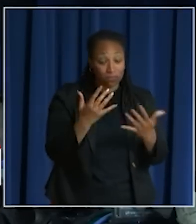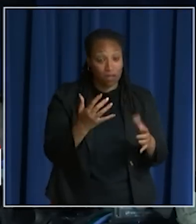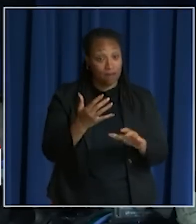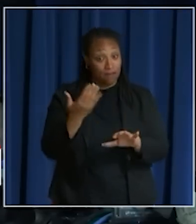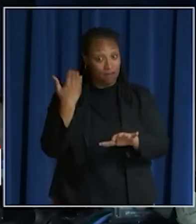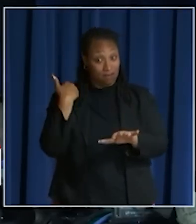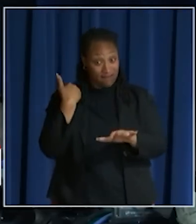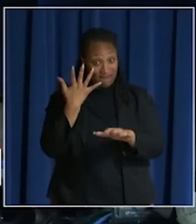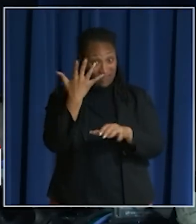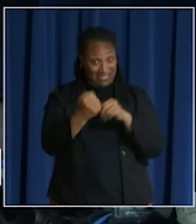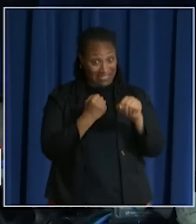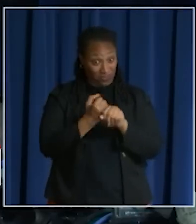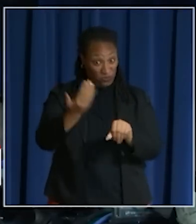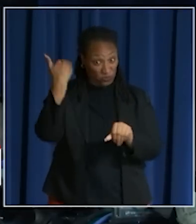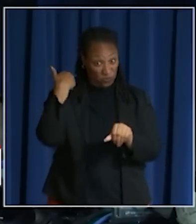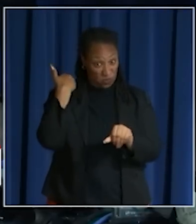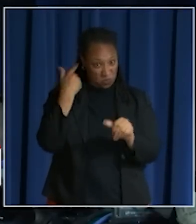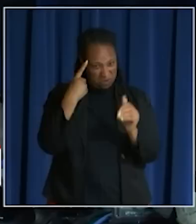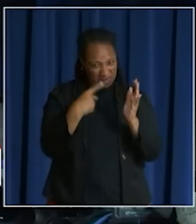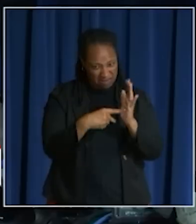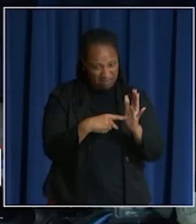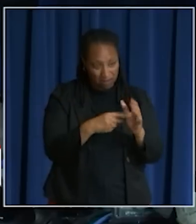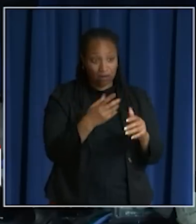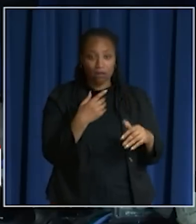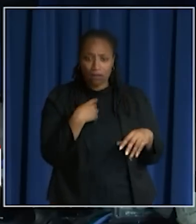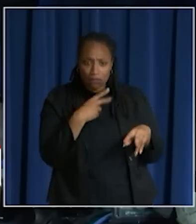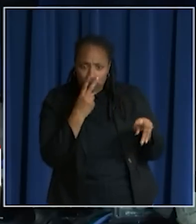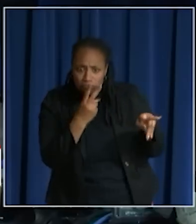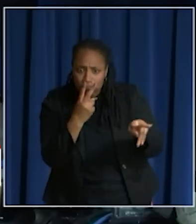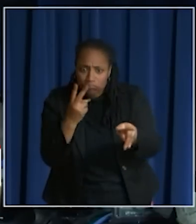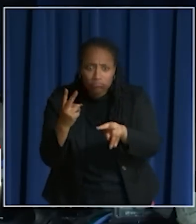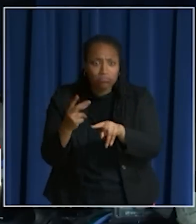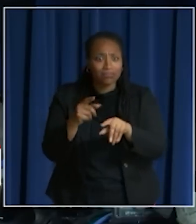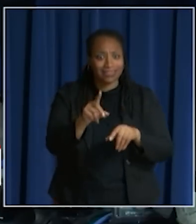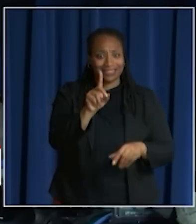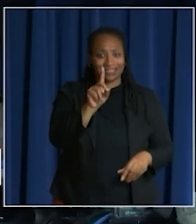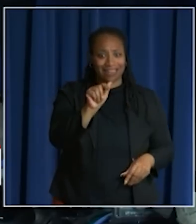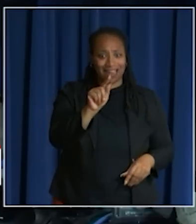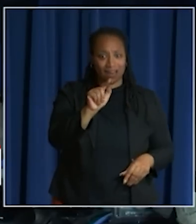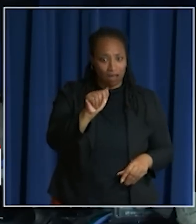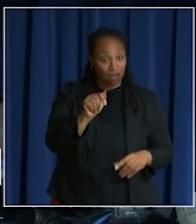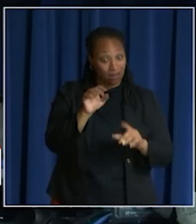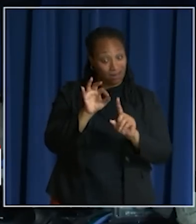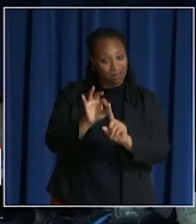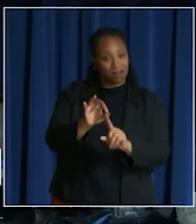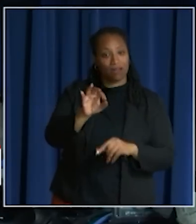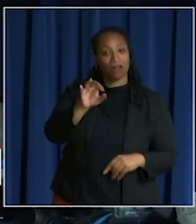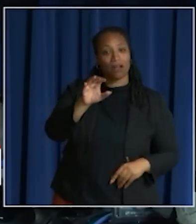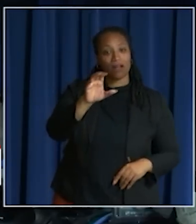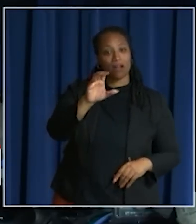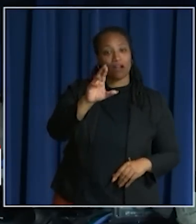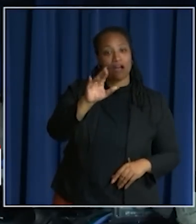violent crime in certain areas across our city. We designated those areas as a homicide reduction partnership plan with some of our